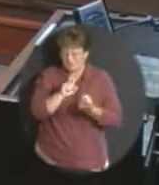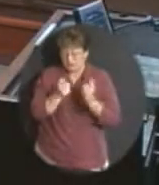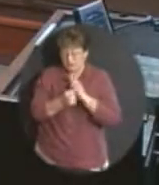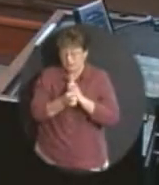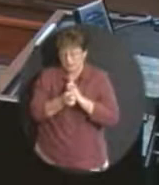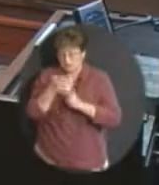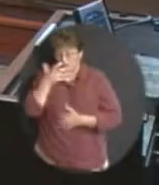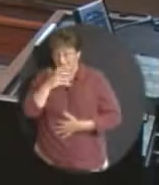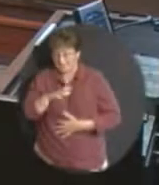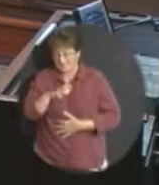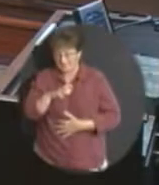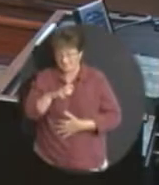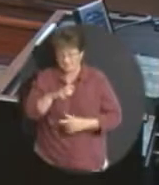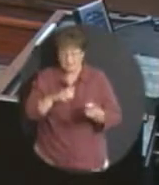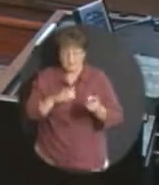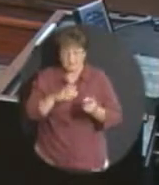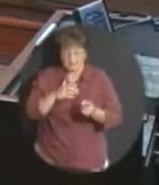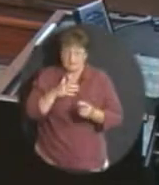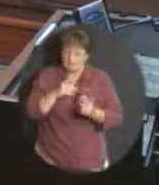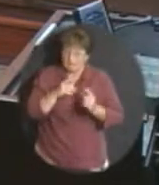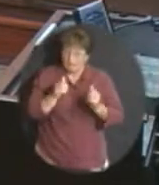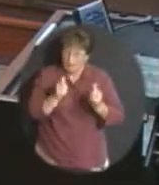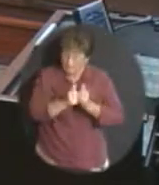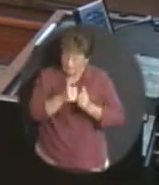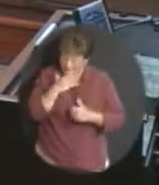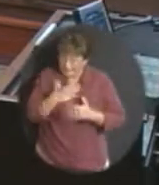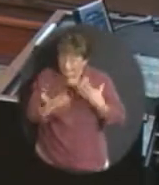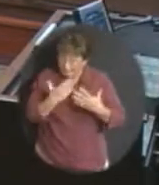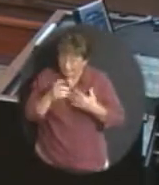When it's been, it might be January.